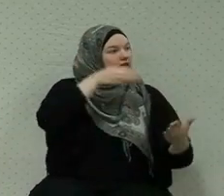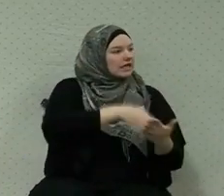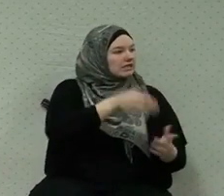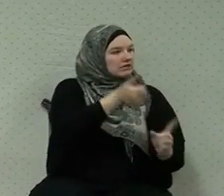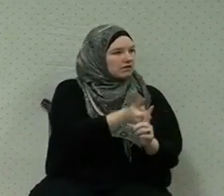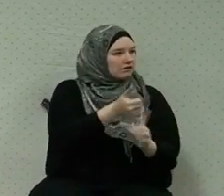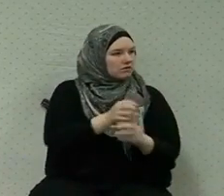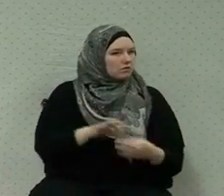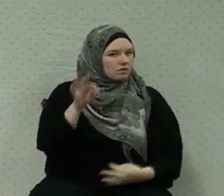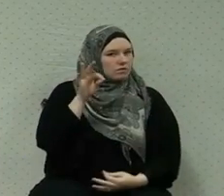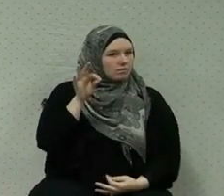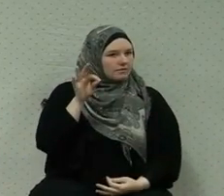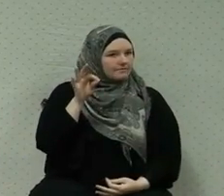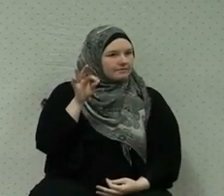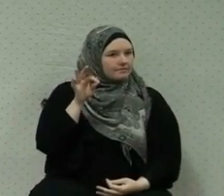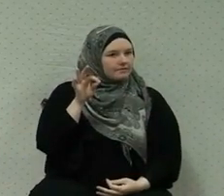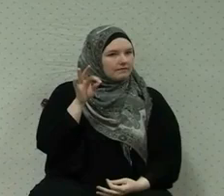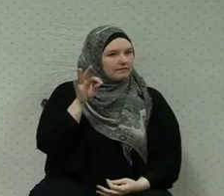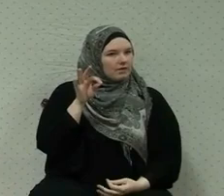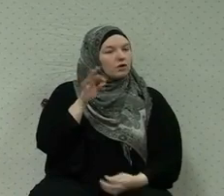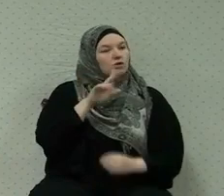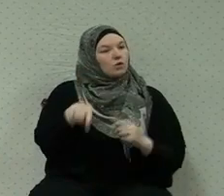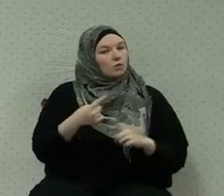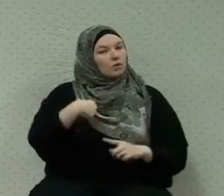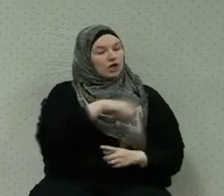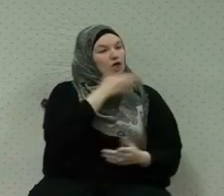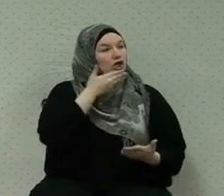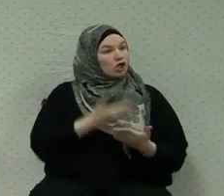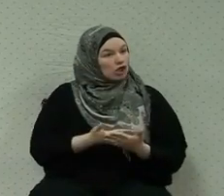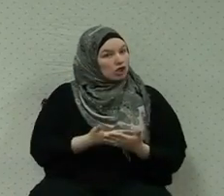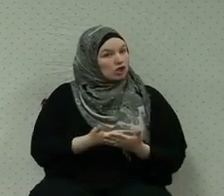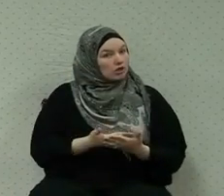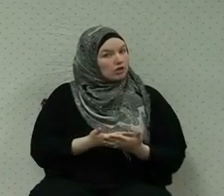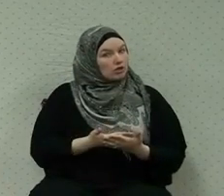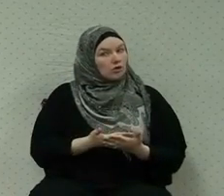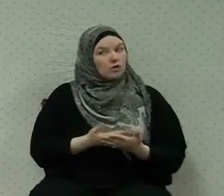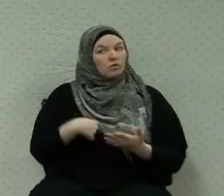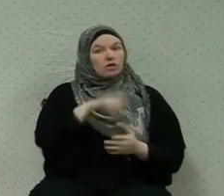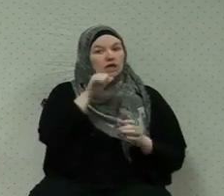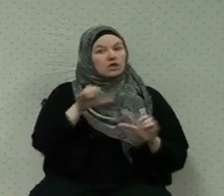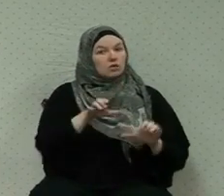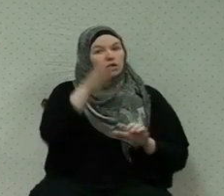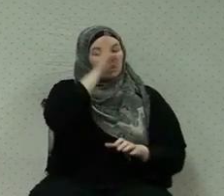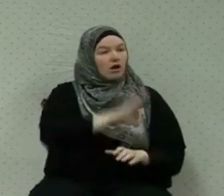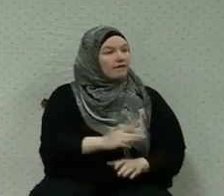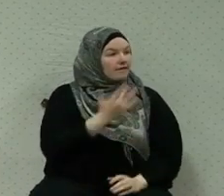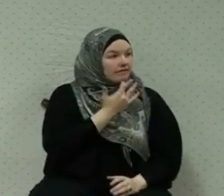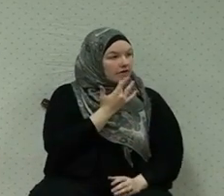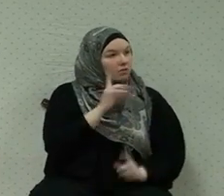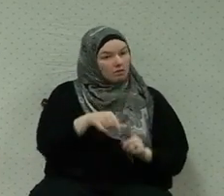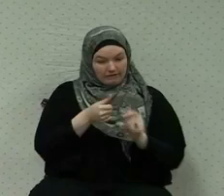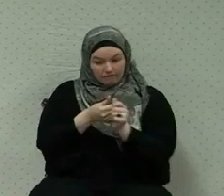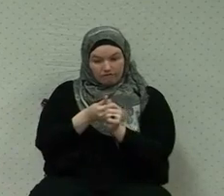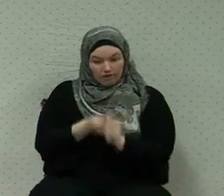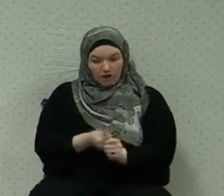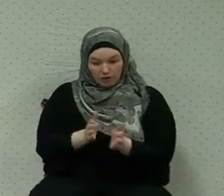soul. So when we are good, we're not doing God a favor. When we are following the book,